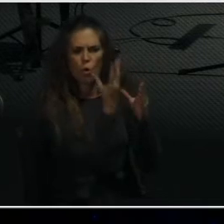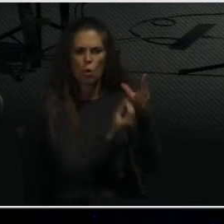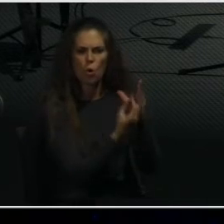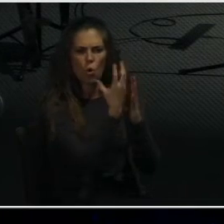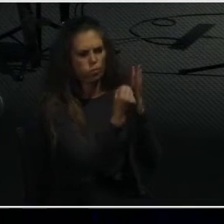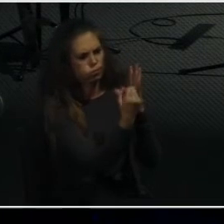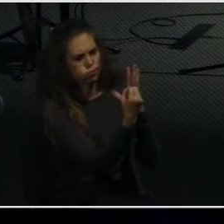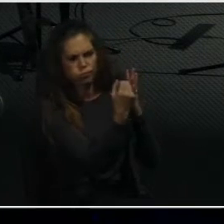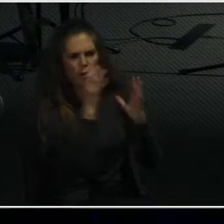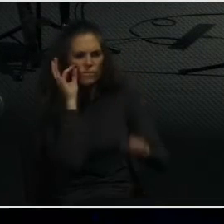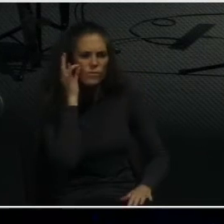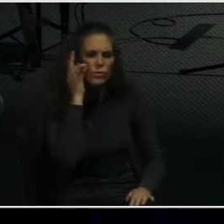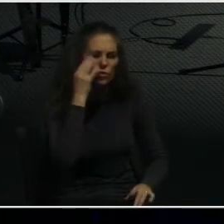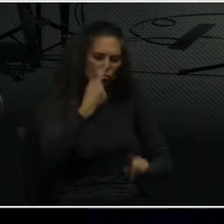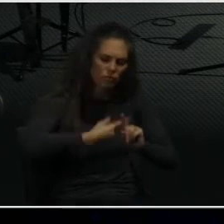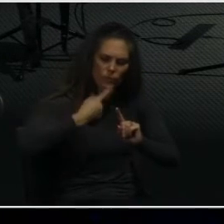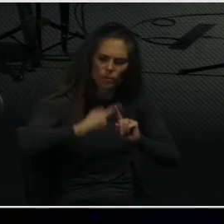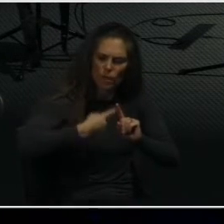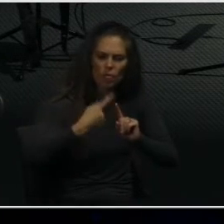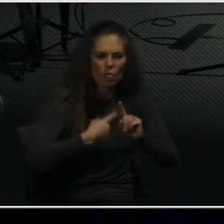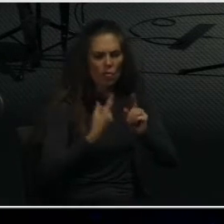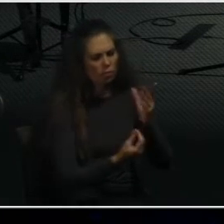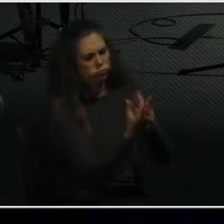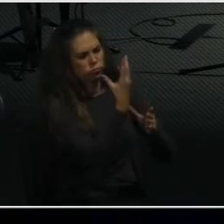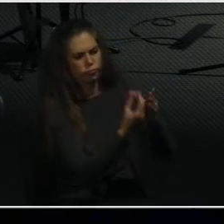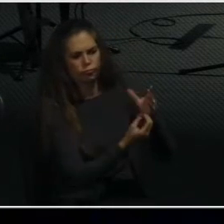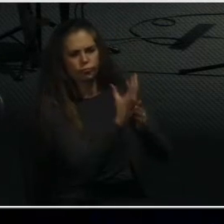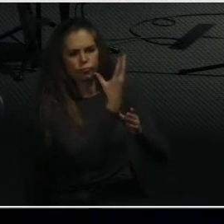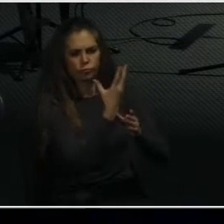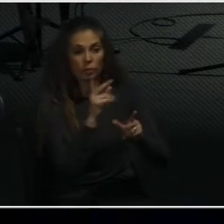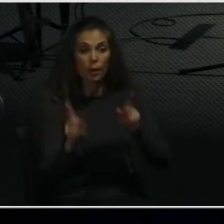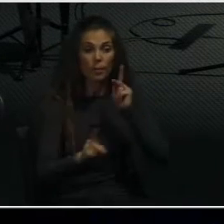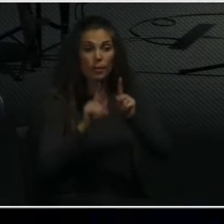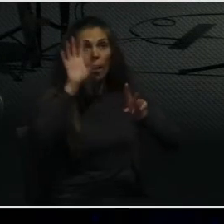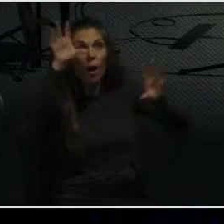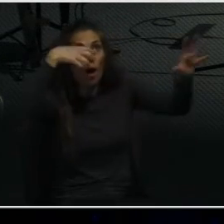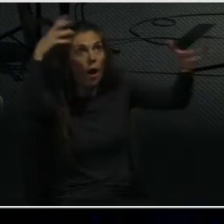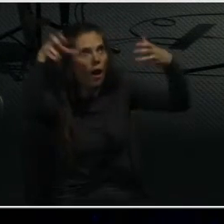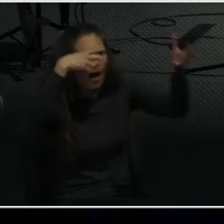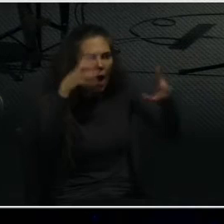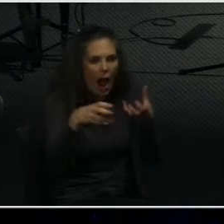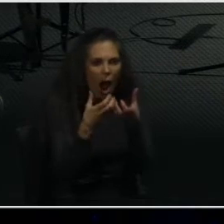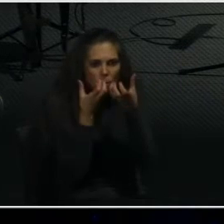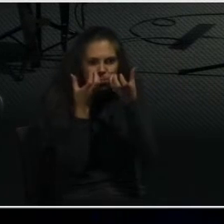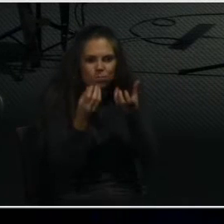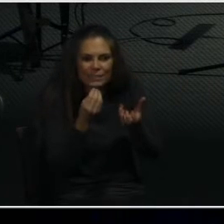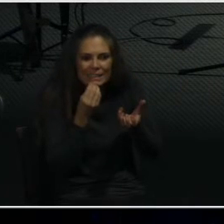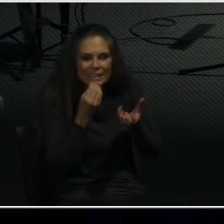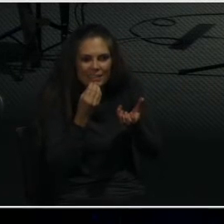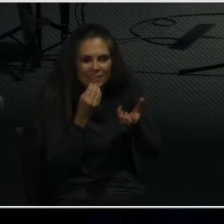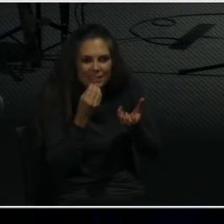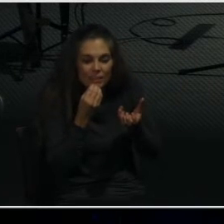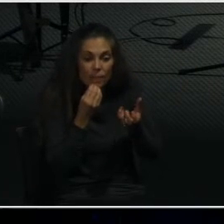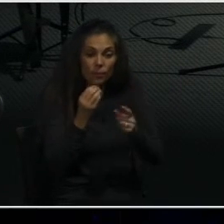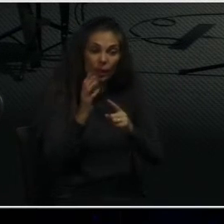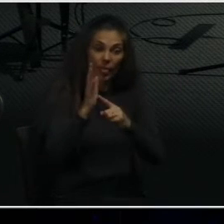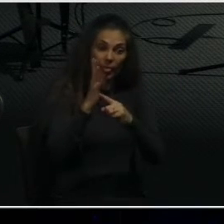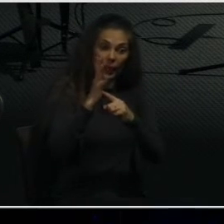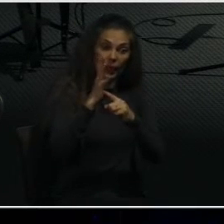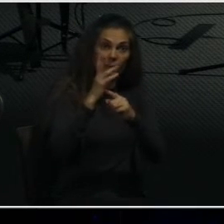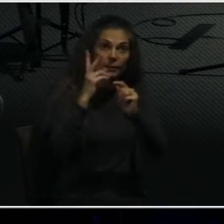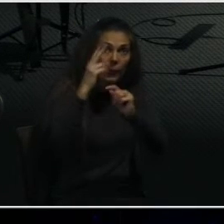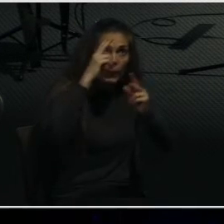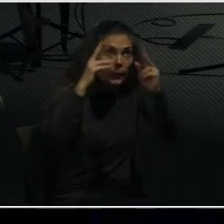the sanctuary. Their fruit will be for food and their leaves for